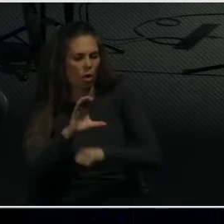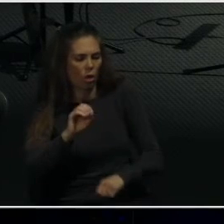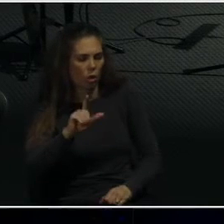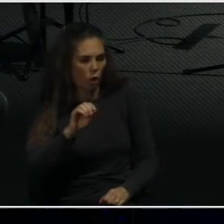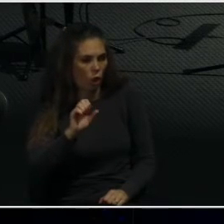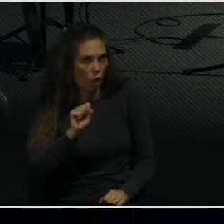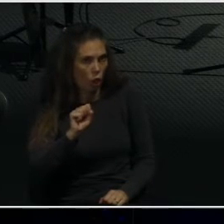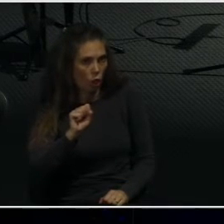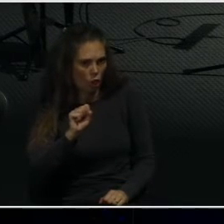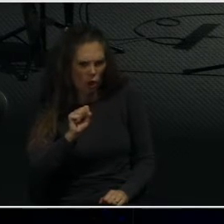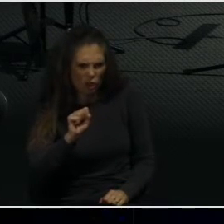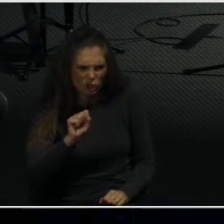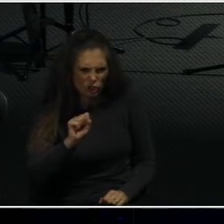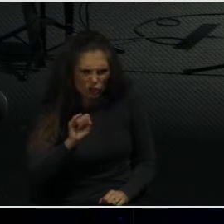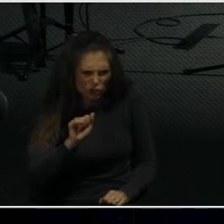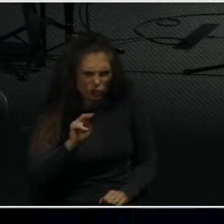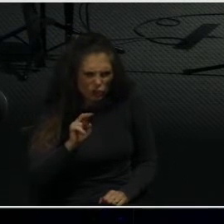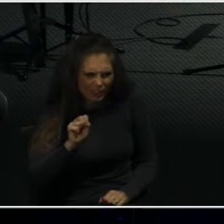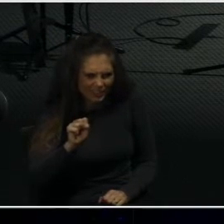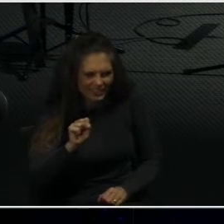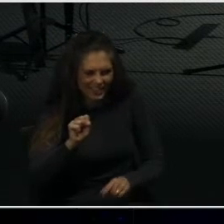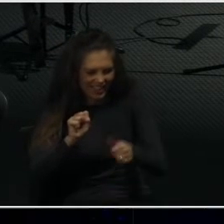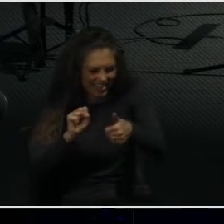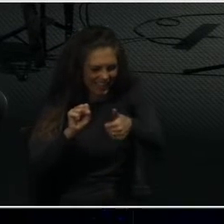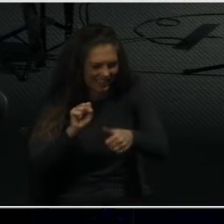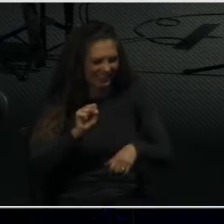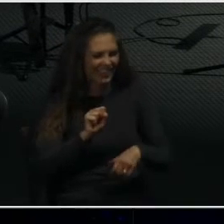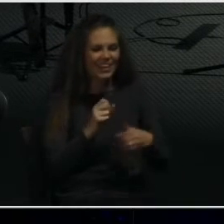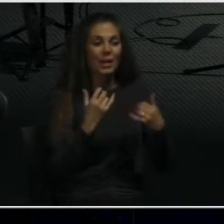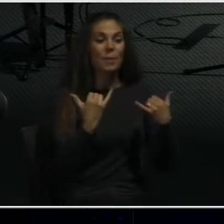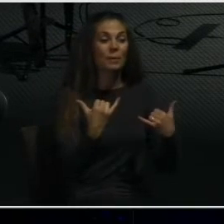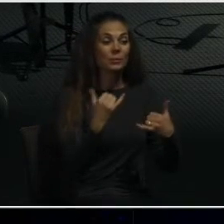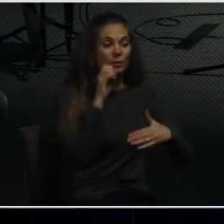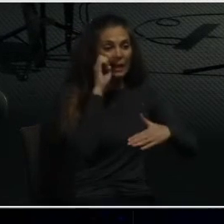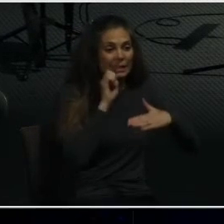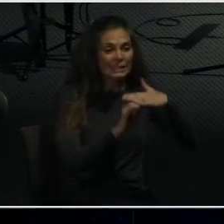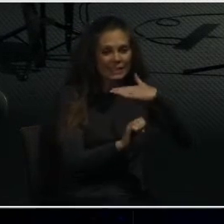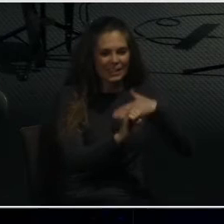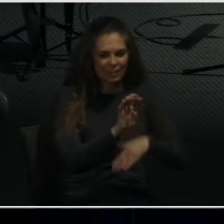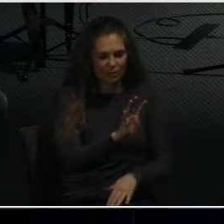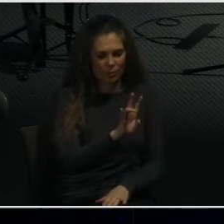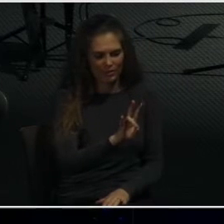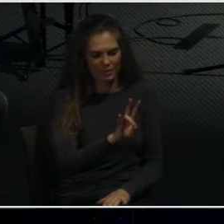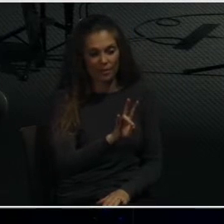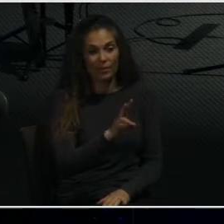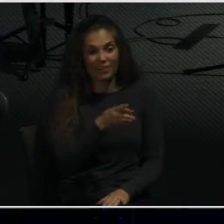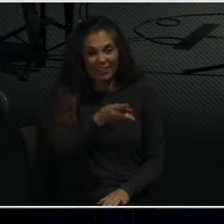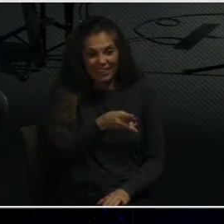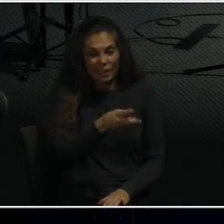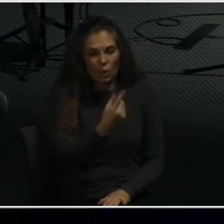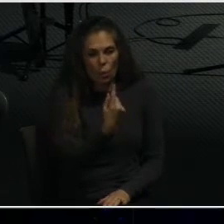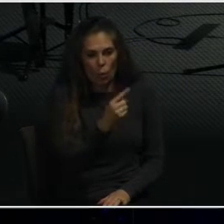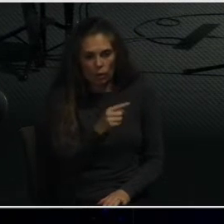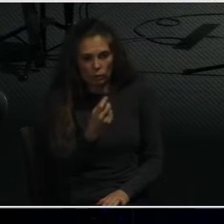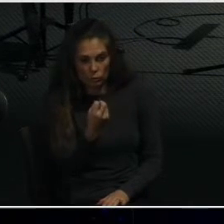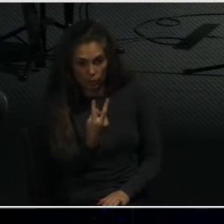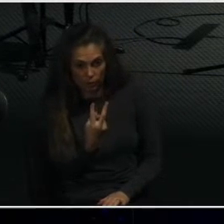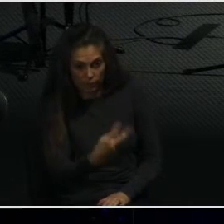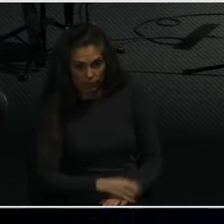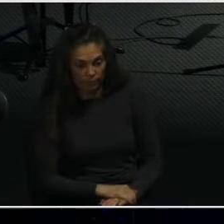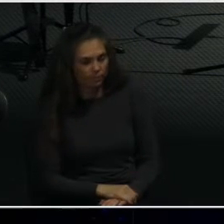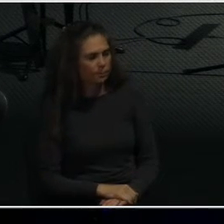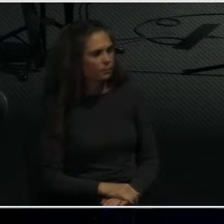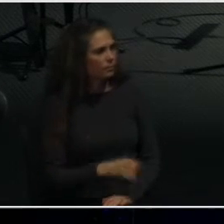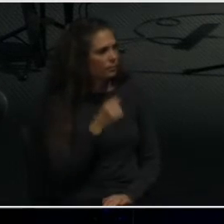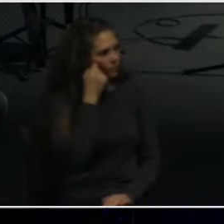Ezekiel 47, verses 1 to 12. So this is Ezekiel talking, and he's talking about the heavenly